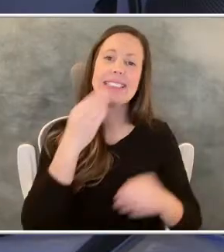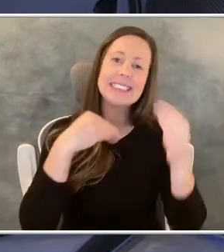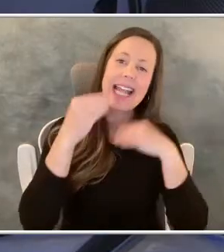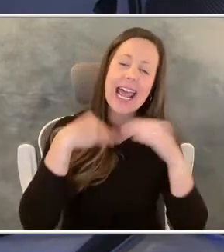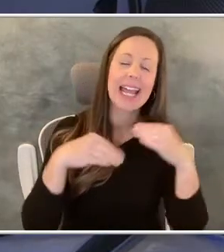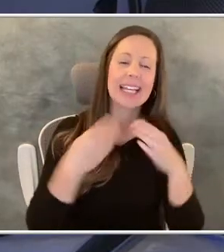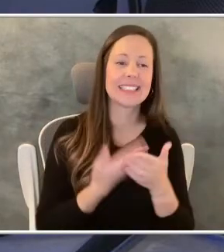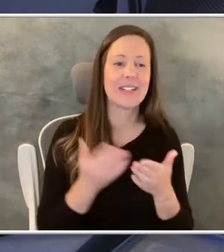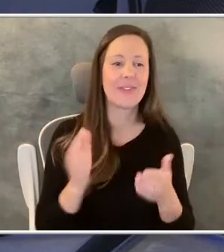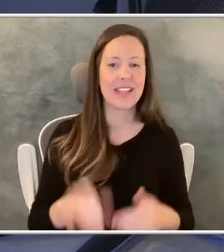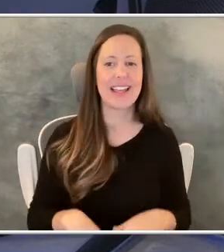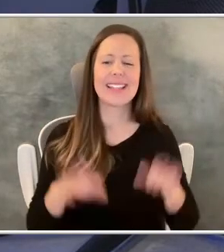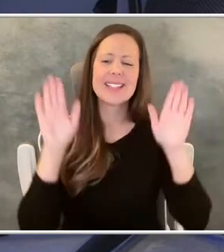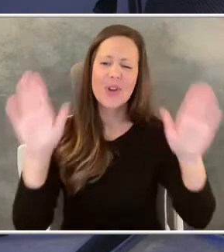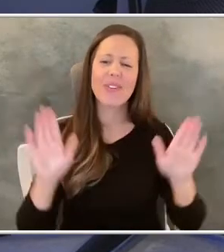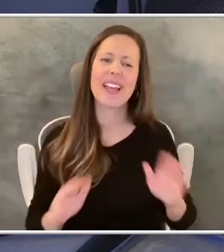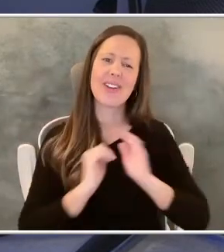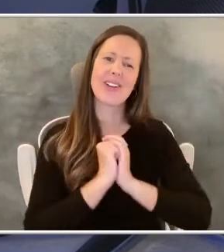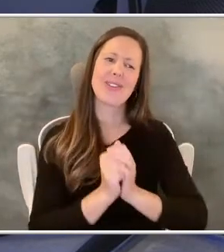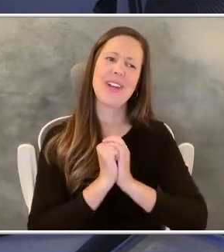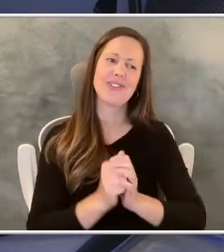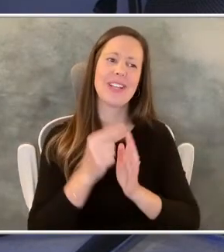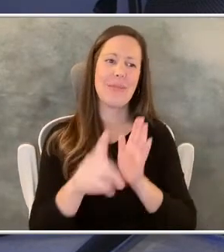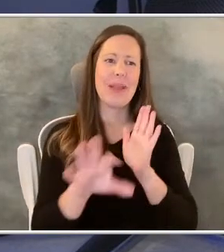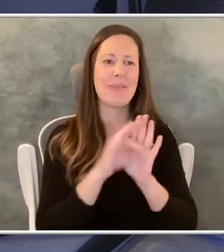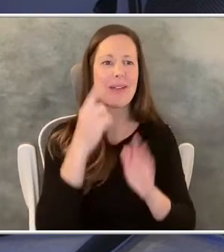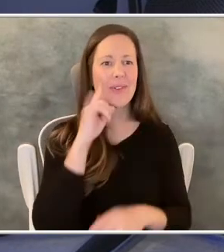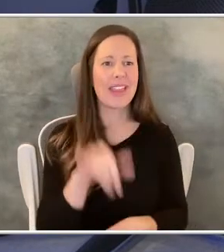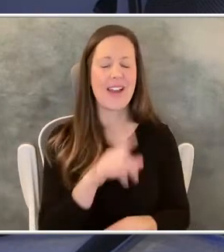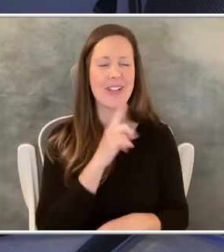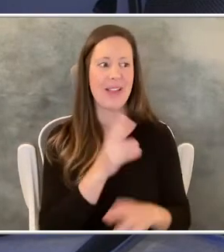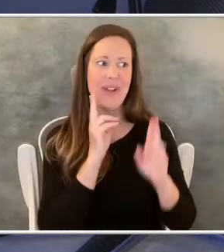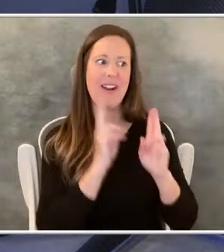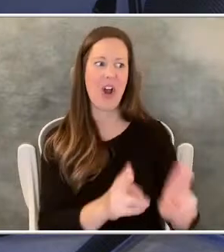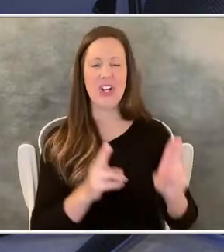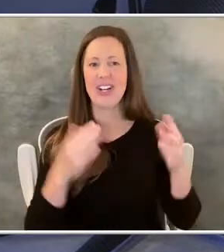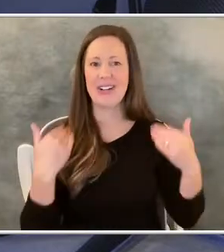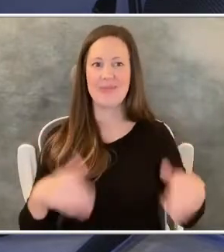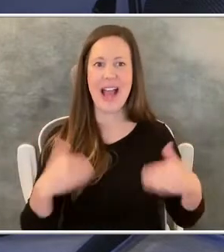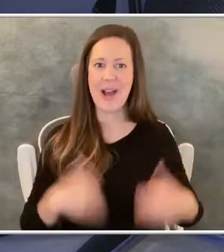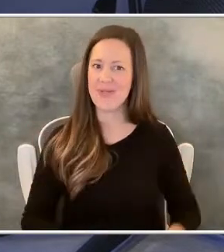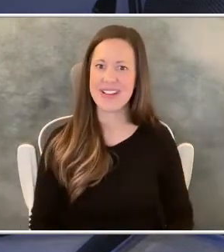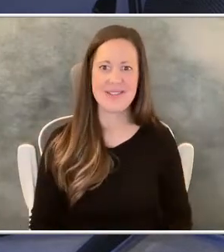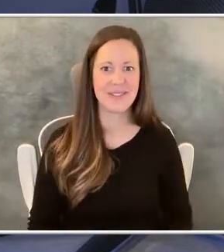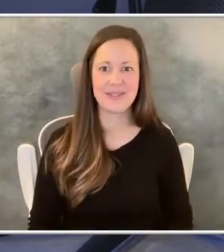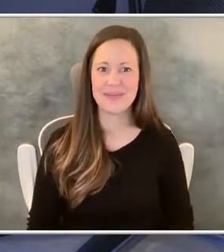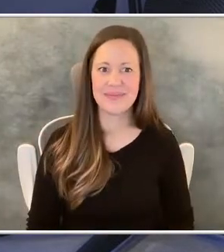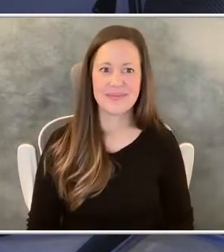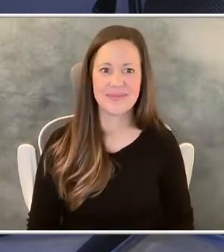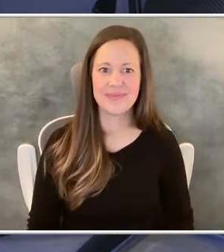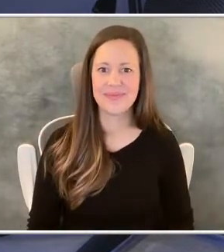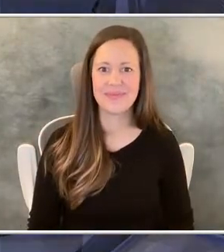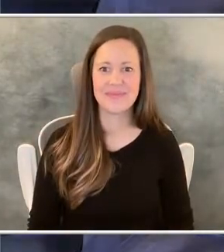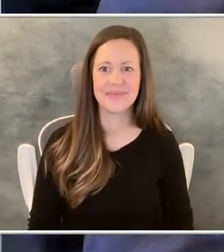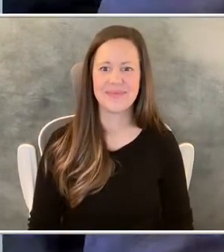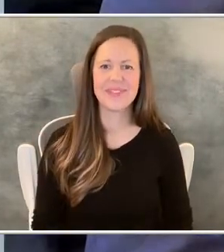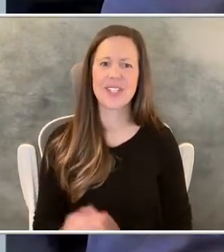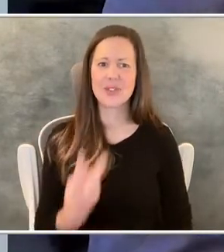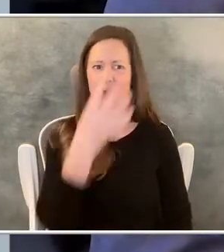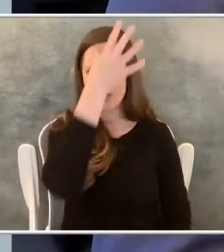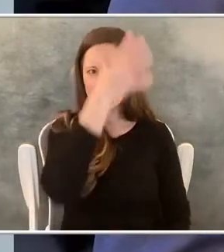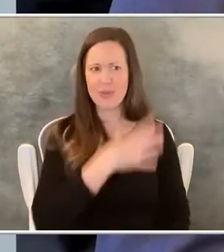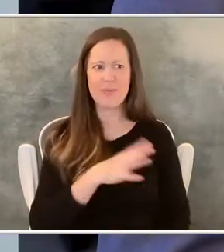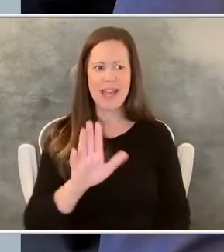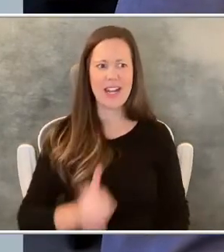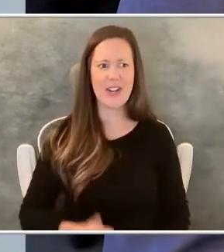fantastic. Congratulations on being chosen for that. I mean, what an honor, and well deserved. Let's talk about the two men in your life. Your husband,